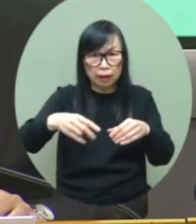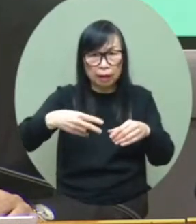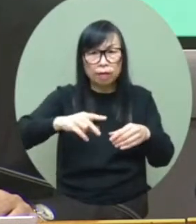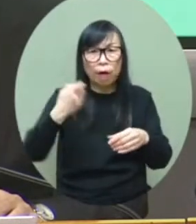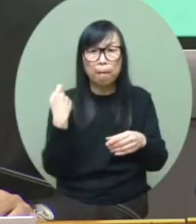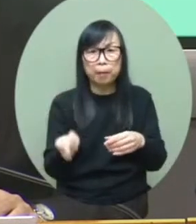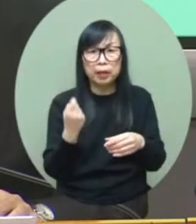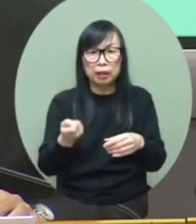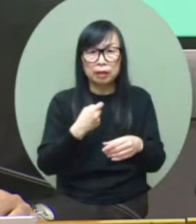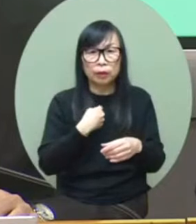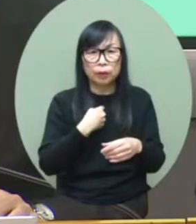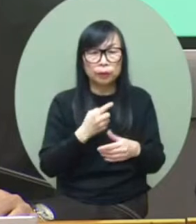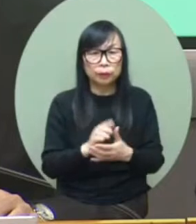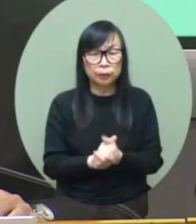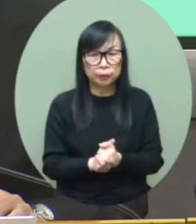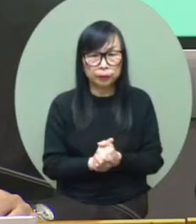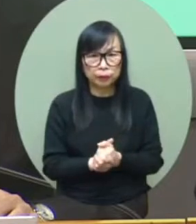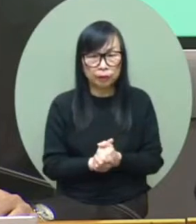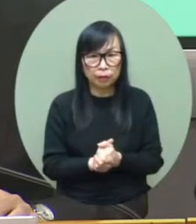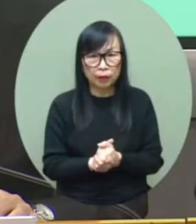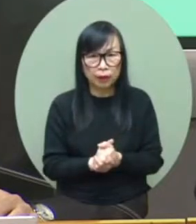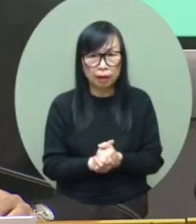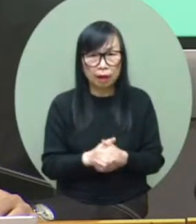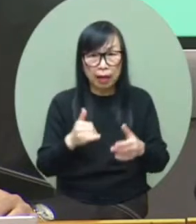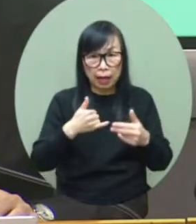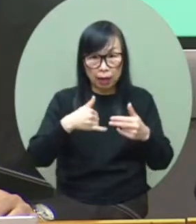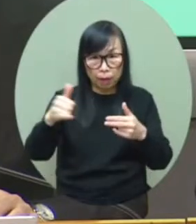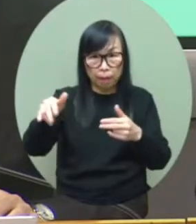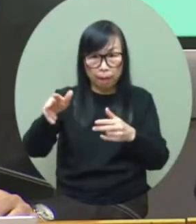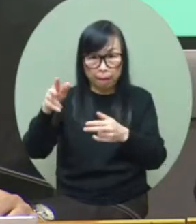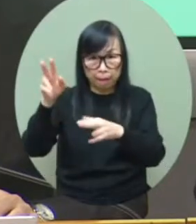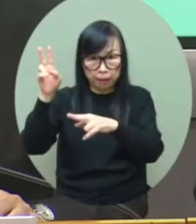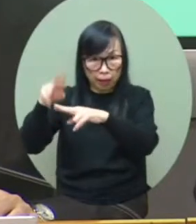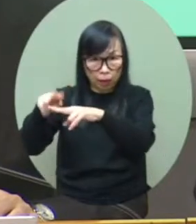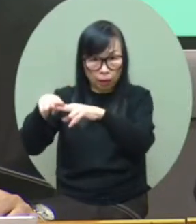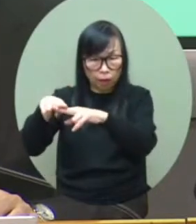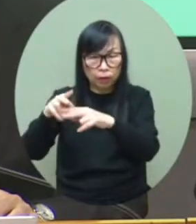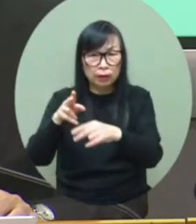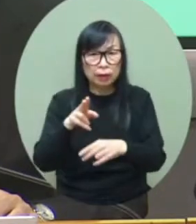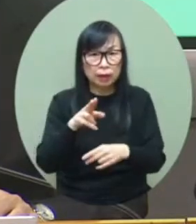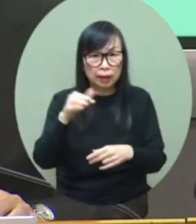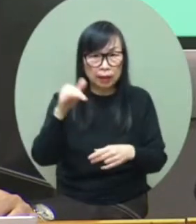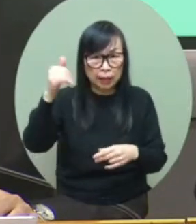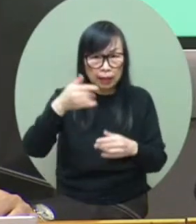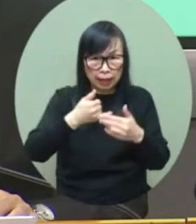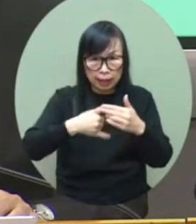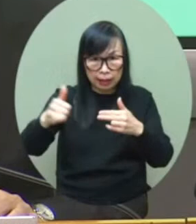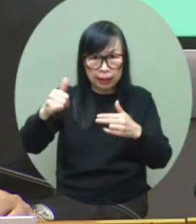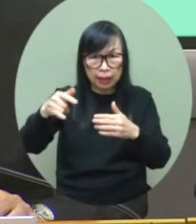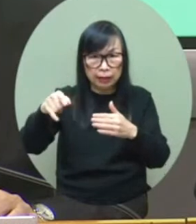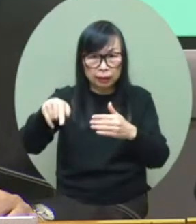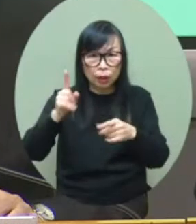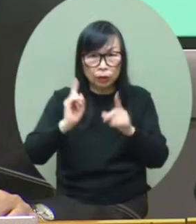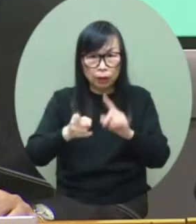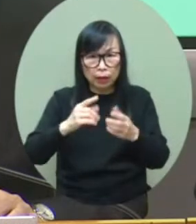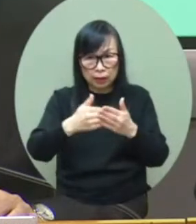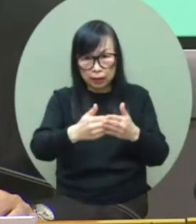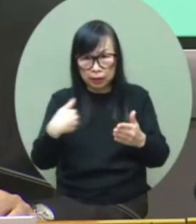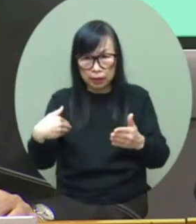to facilitate travel between Hong Kong and the mainland as far as possible. As for those